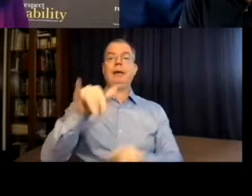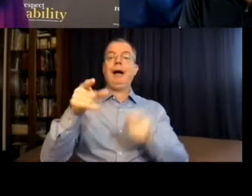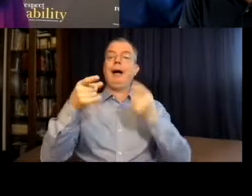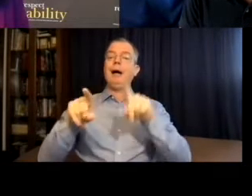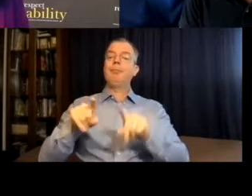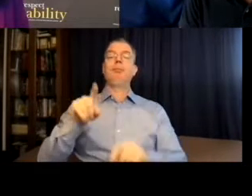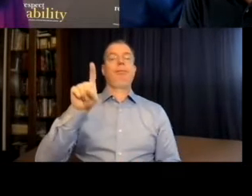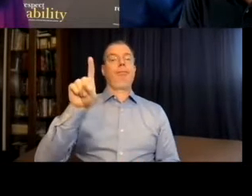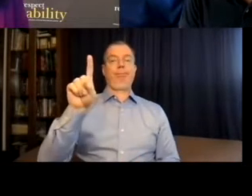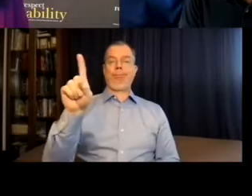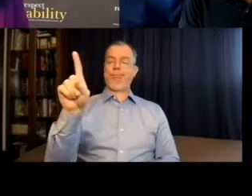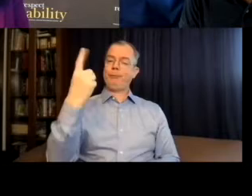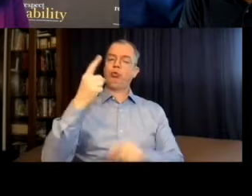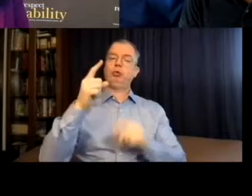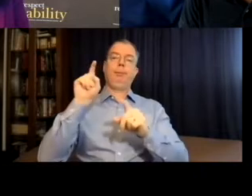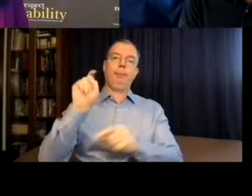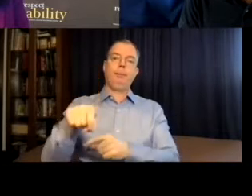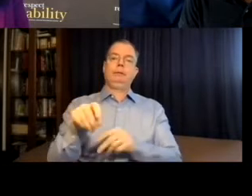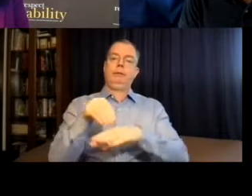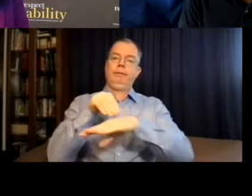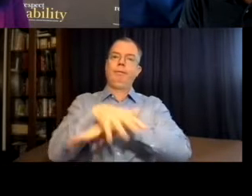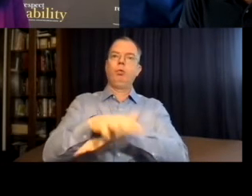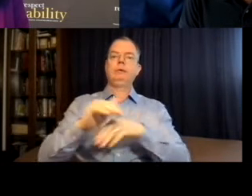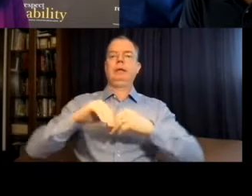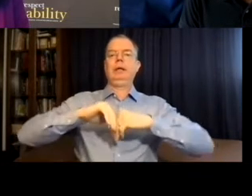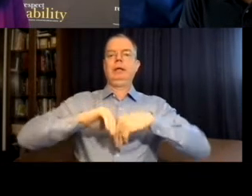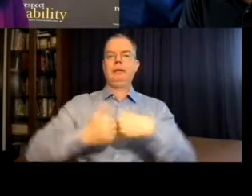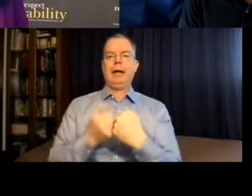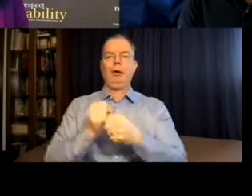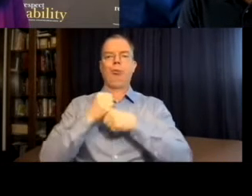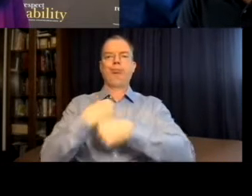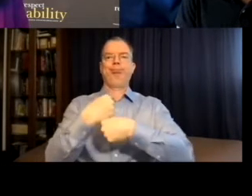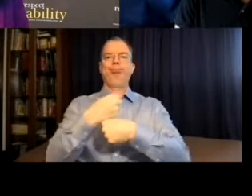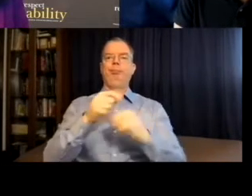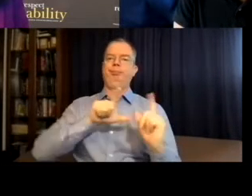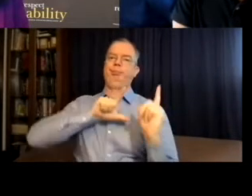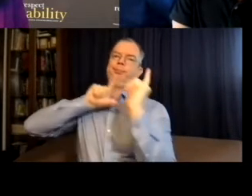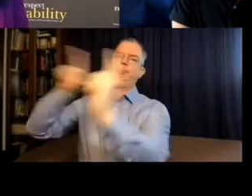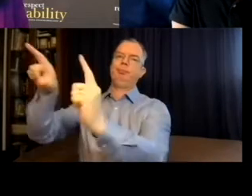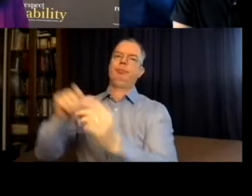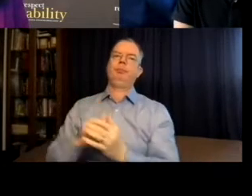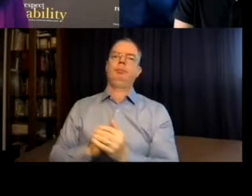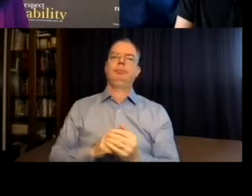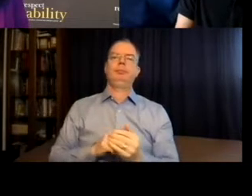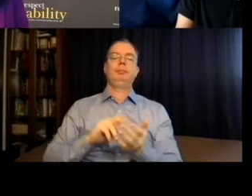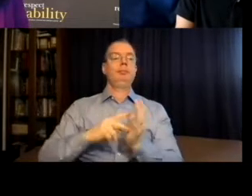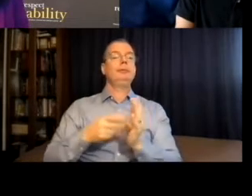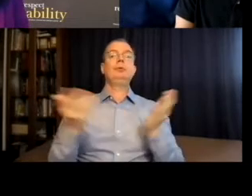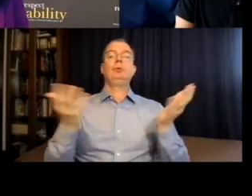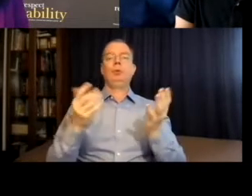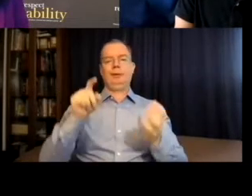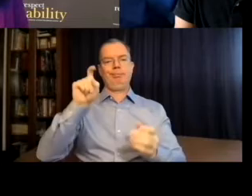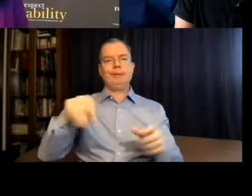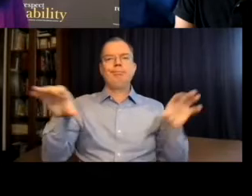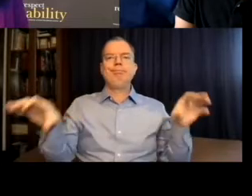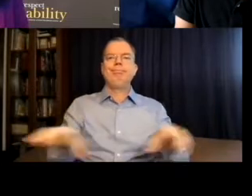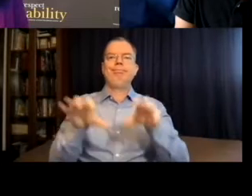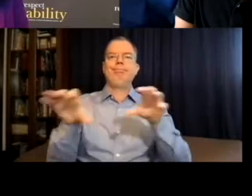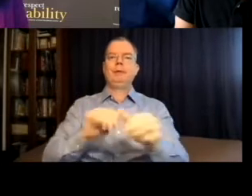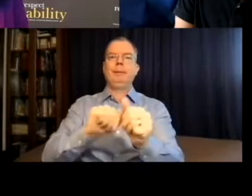In order for this to happen, we must first make an impact on how these stories are created on screen.